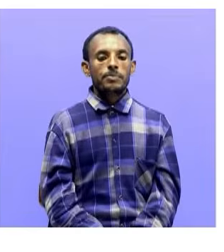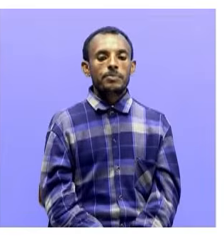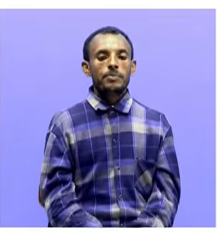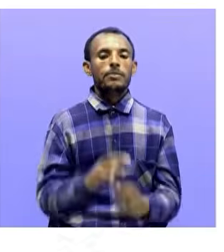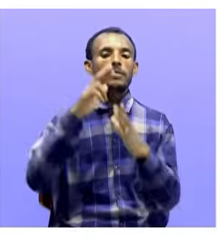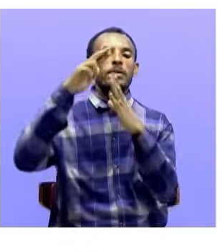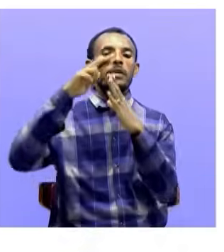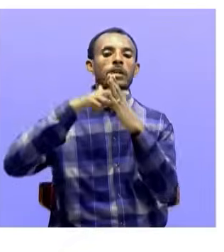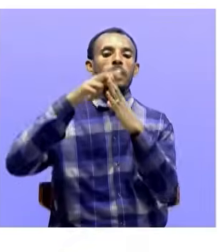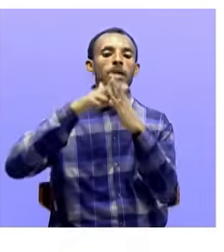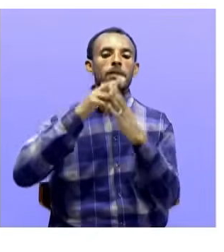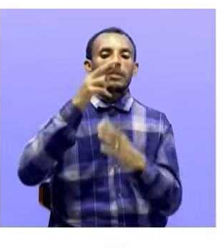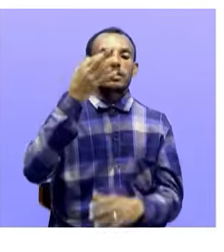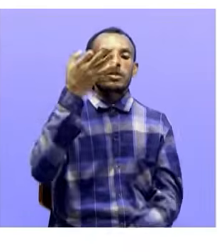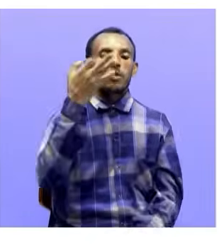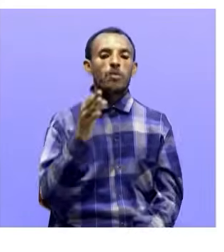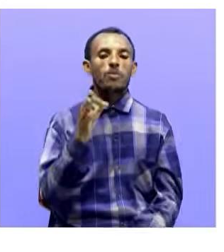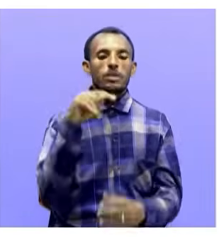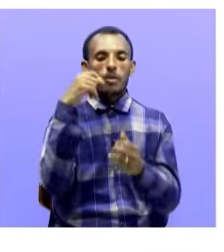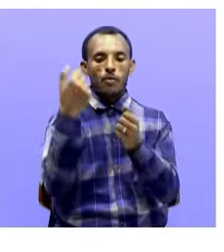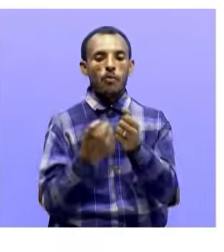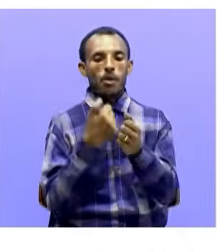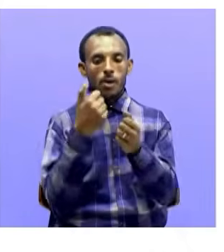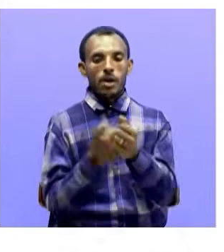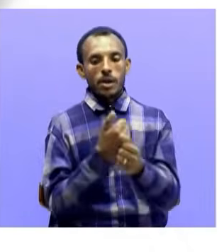the range of the following